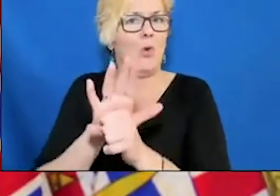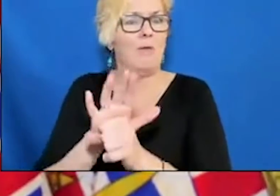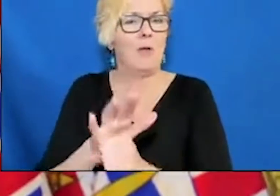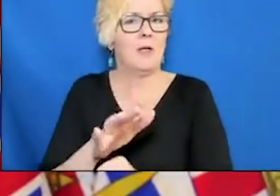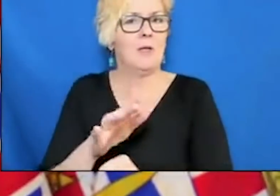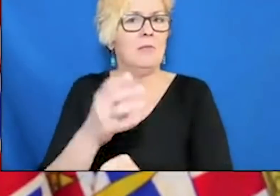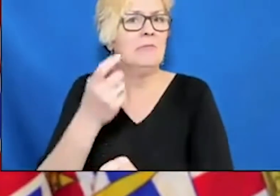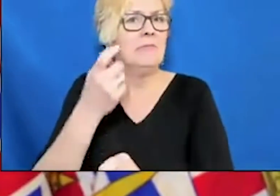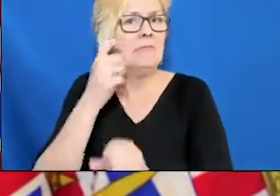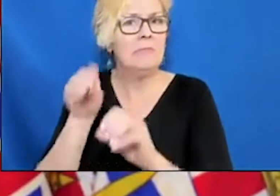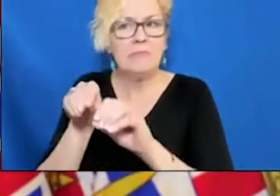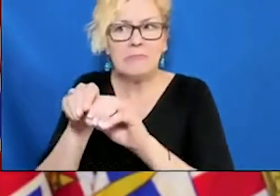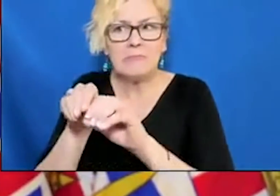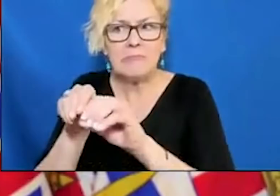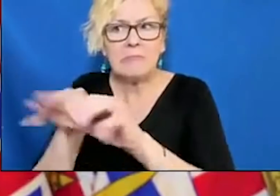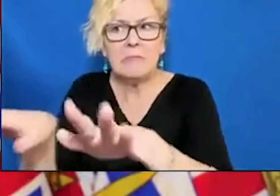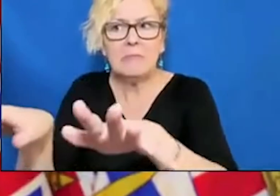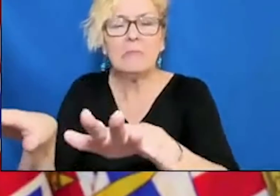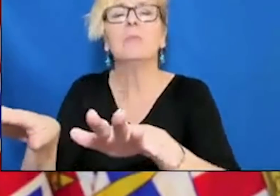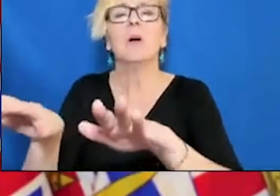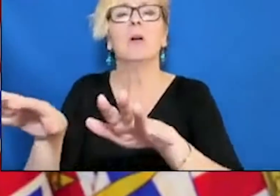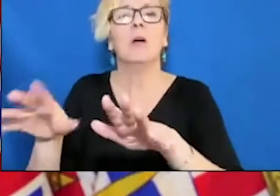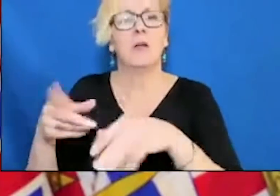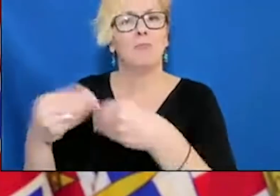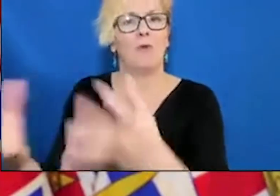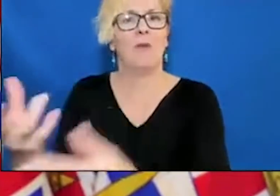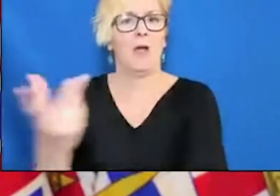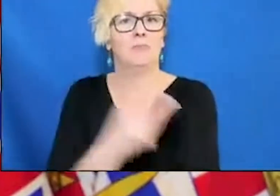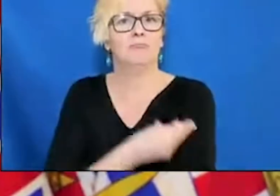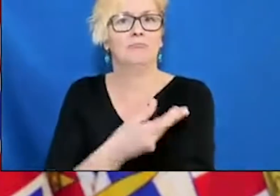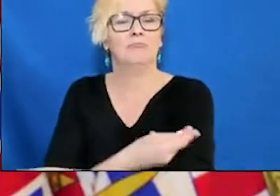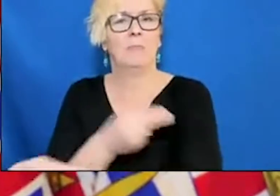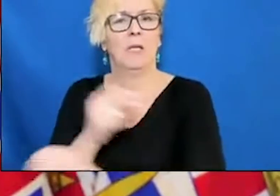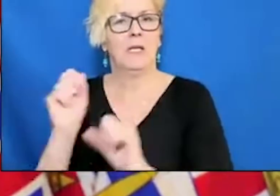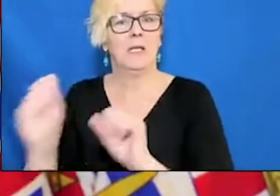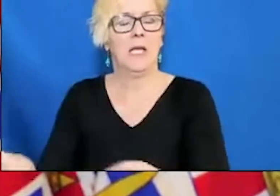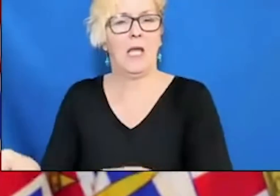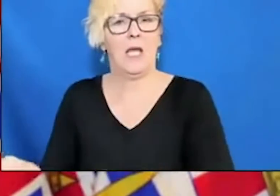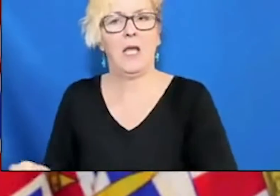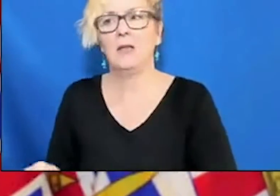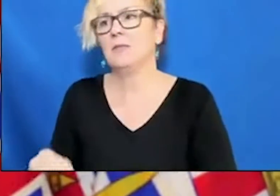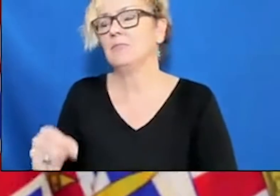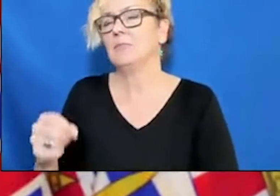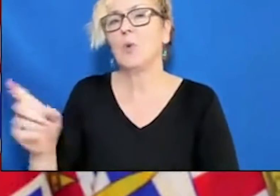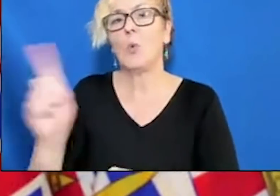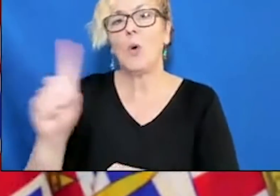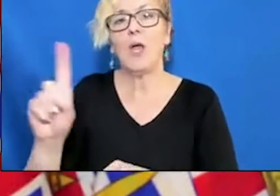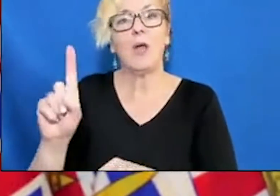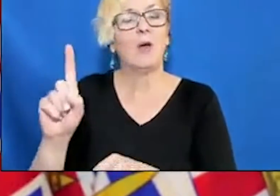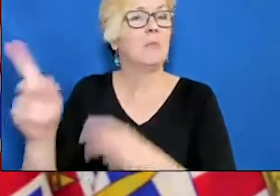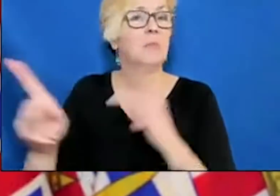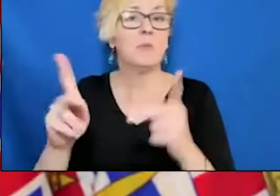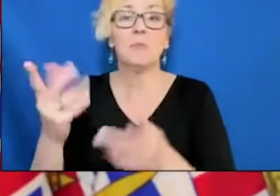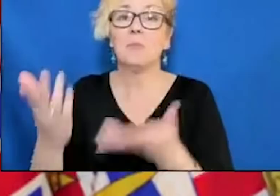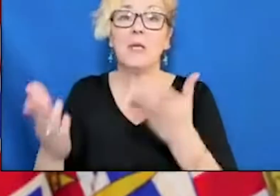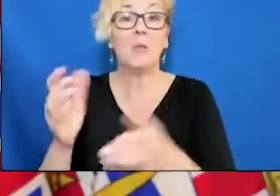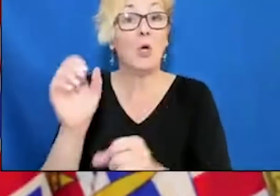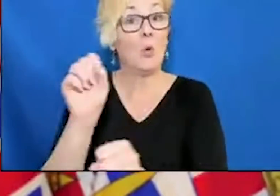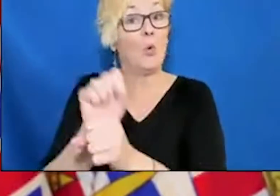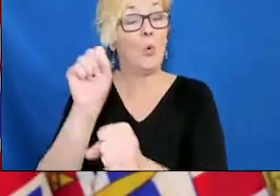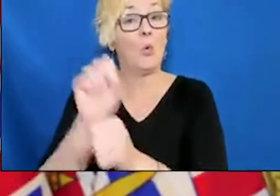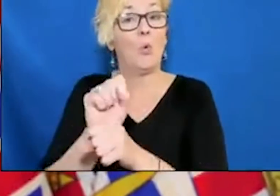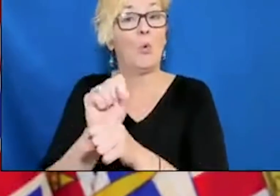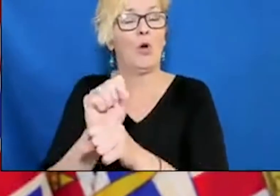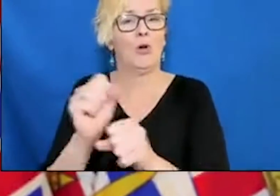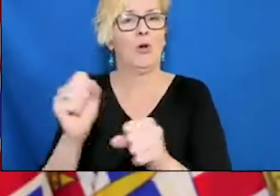to frontline workers and those working and living in higher risk settings where we have seen repeatedly transmission can be high and